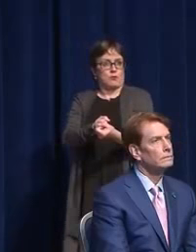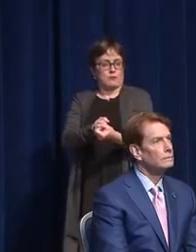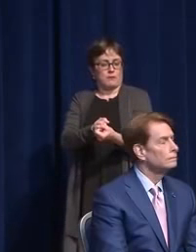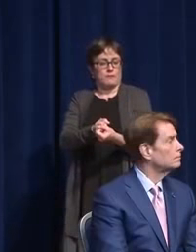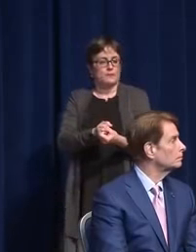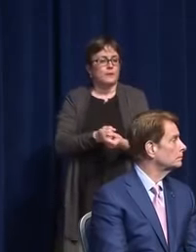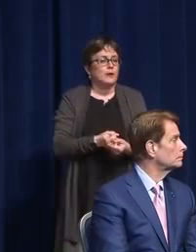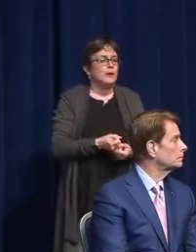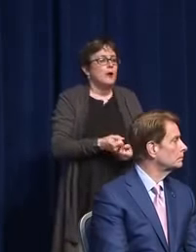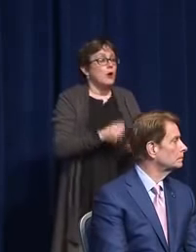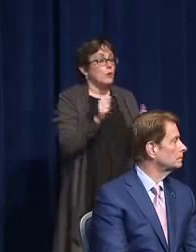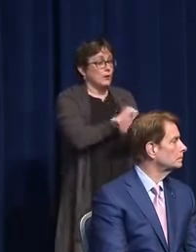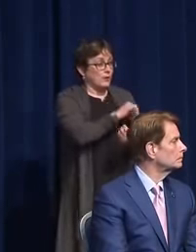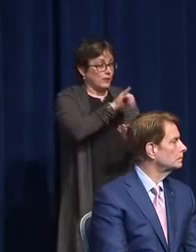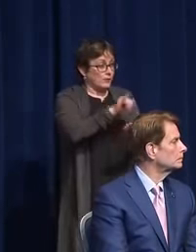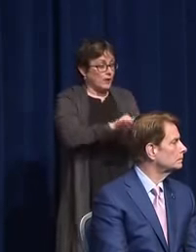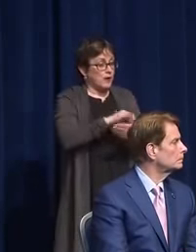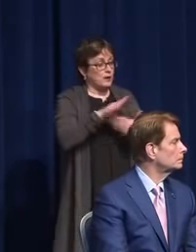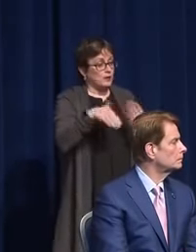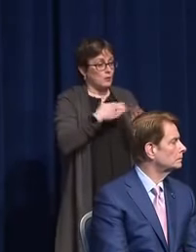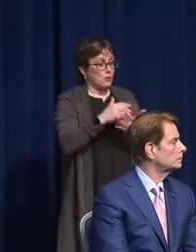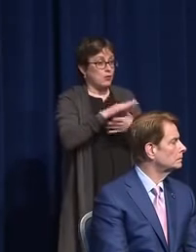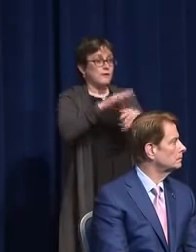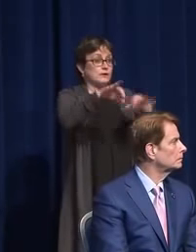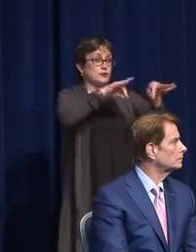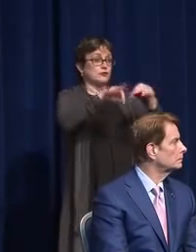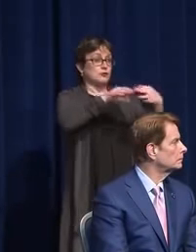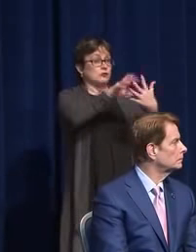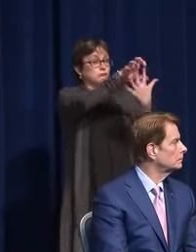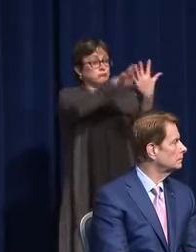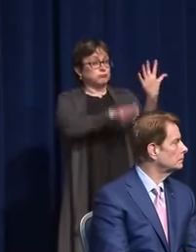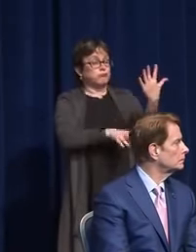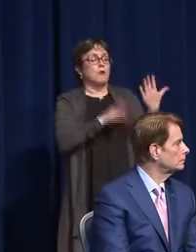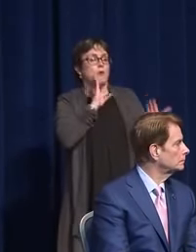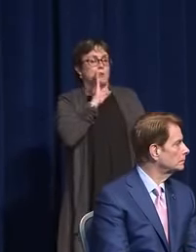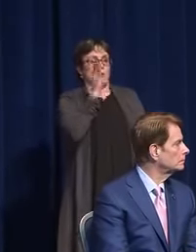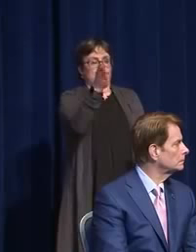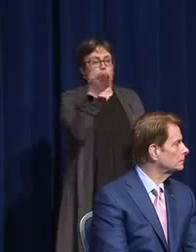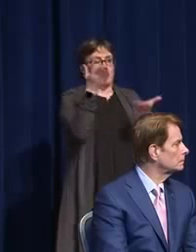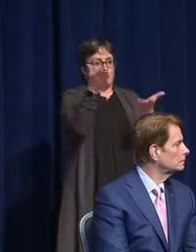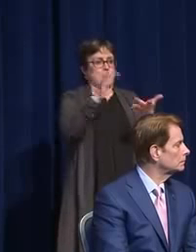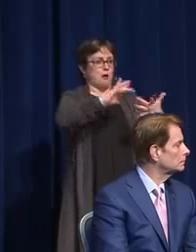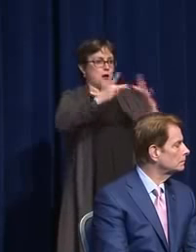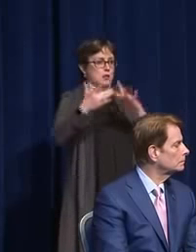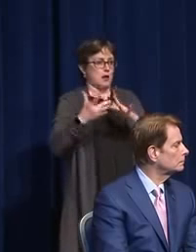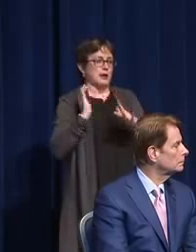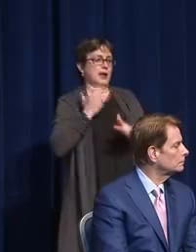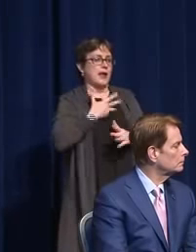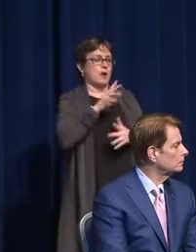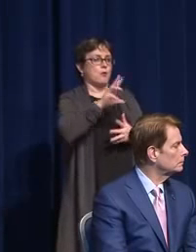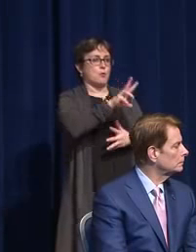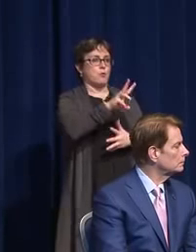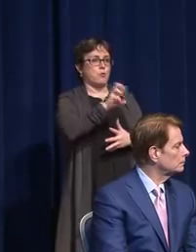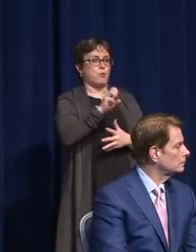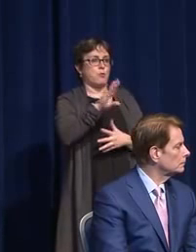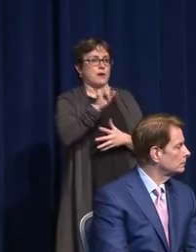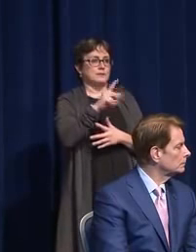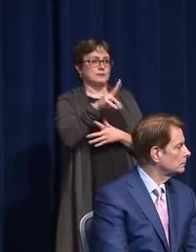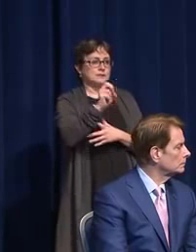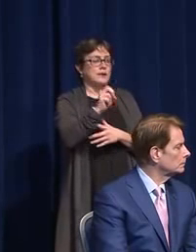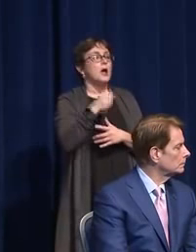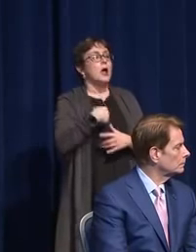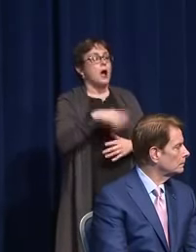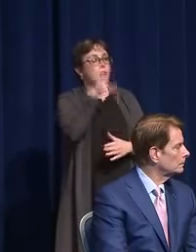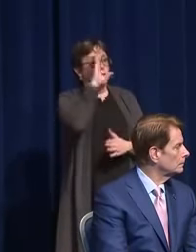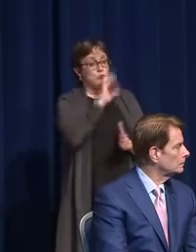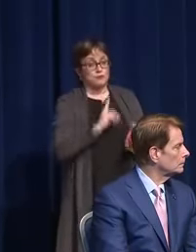and all of the respective instructions will be online at our website, and I do want to repeat